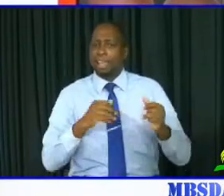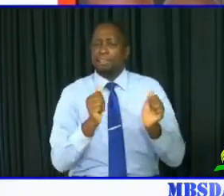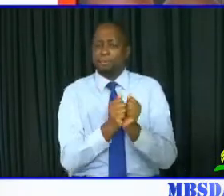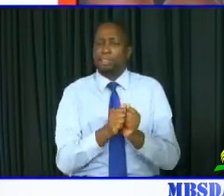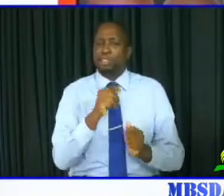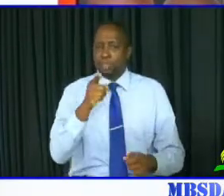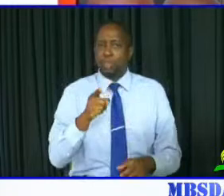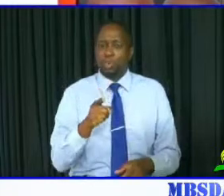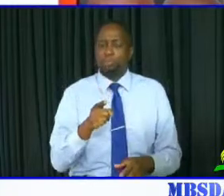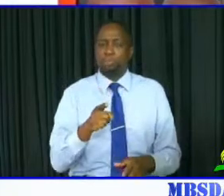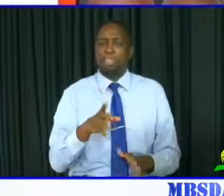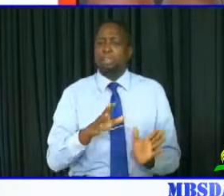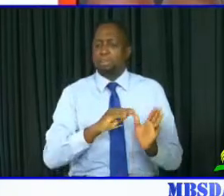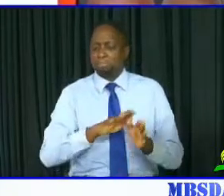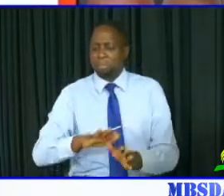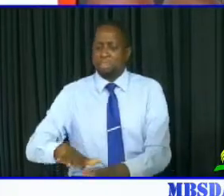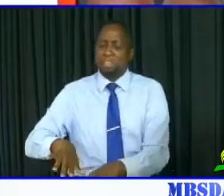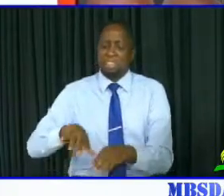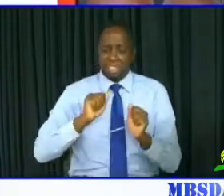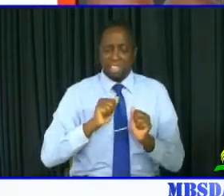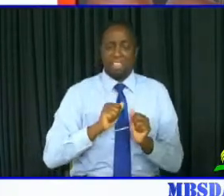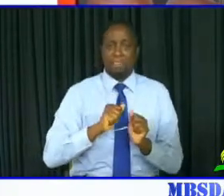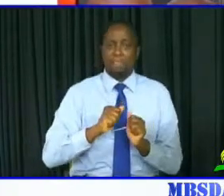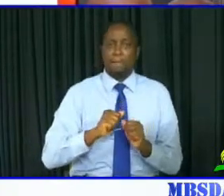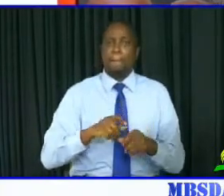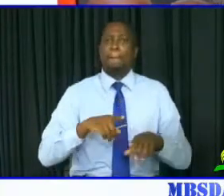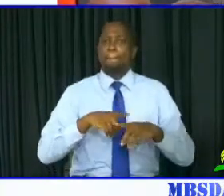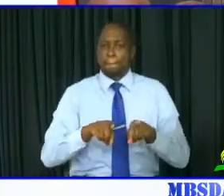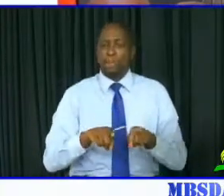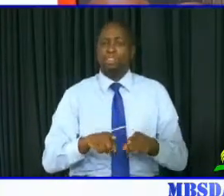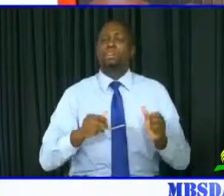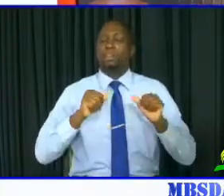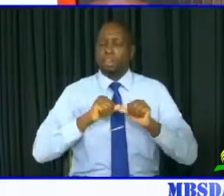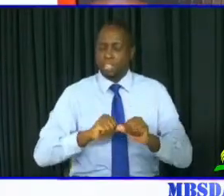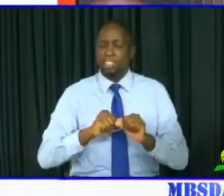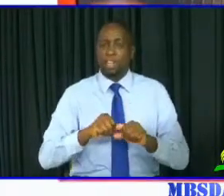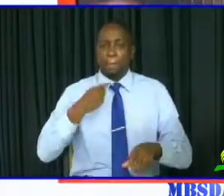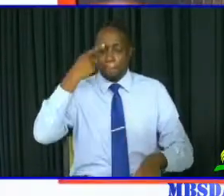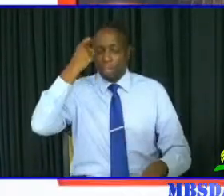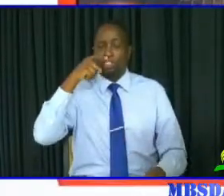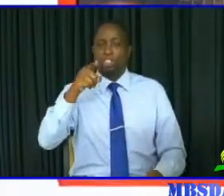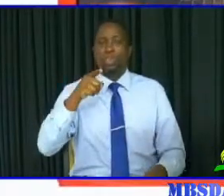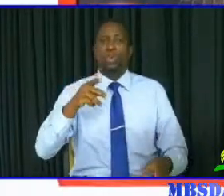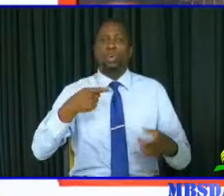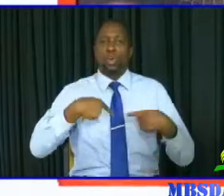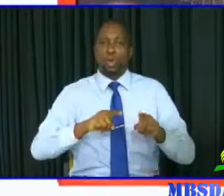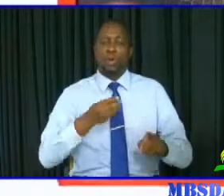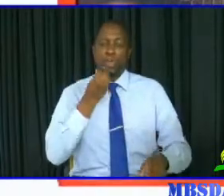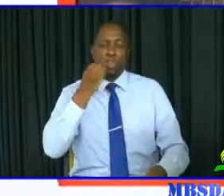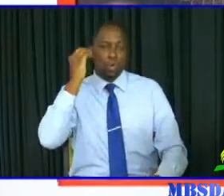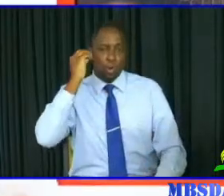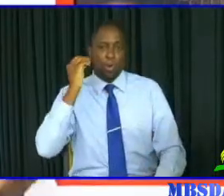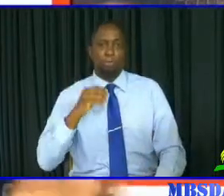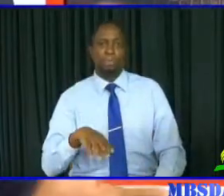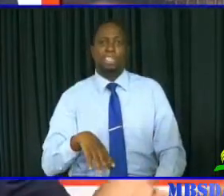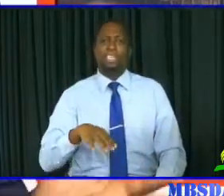Keep pressing on along the narrow way. You are going home. It may cost you in that